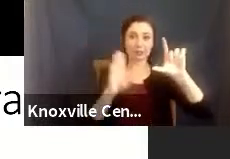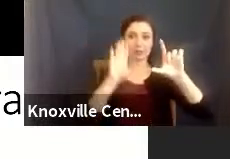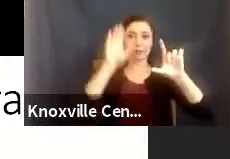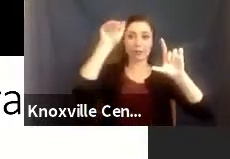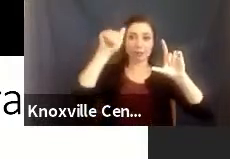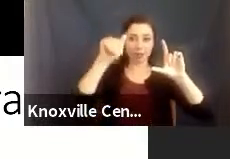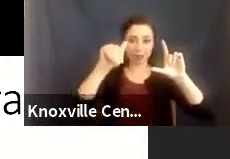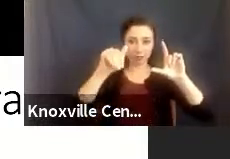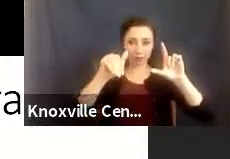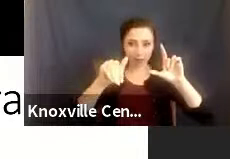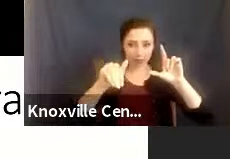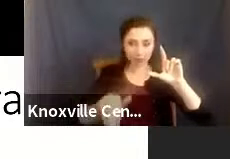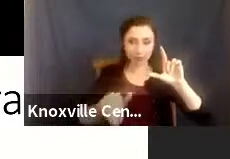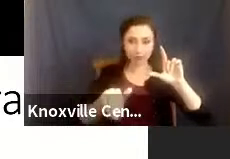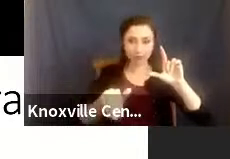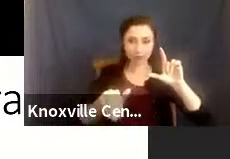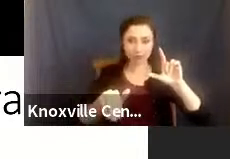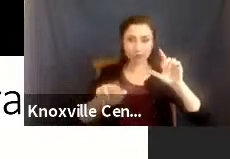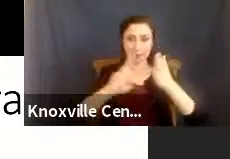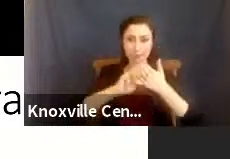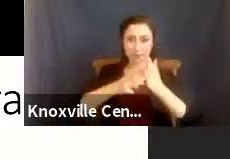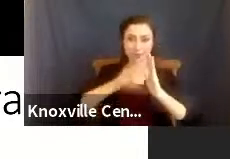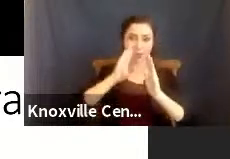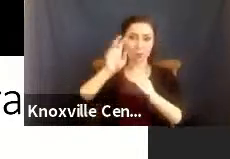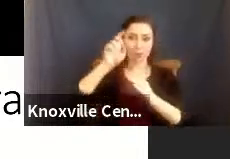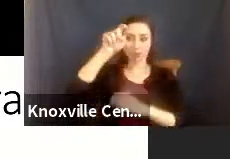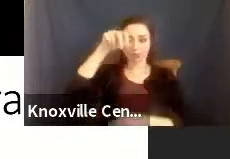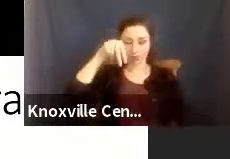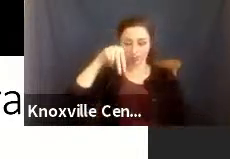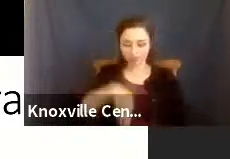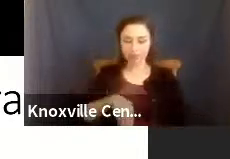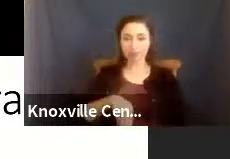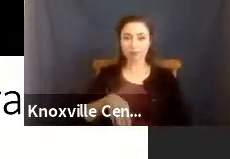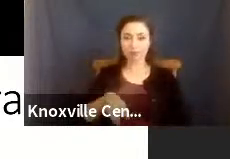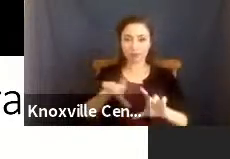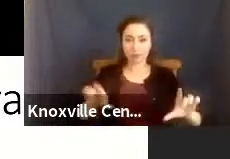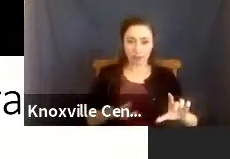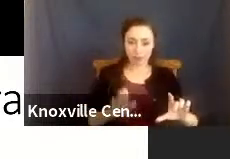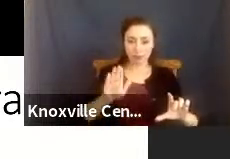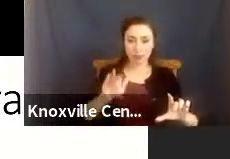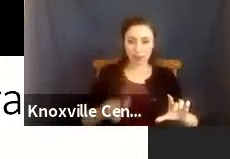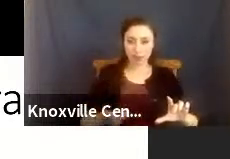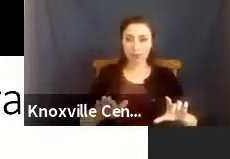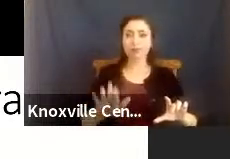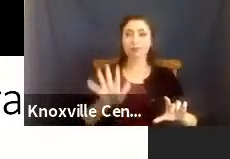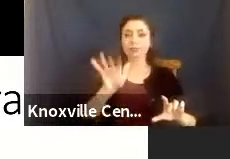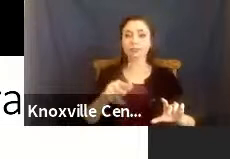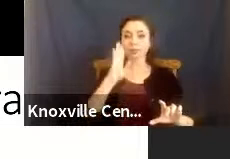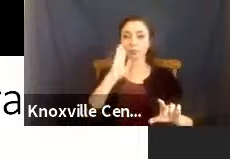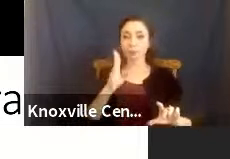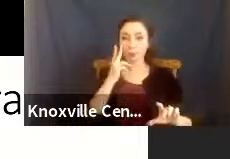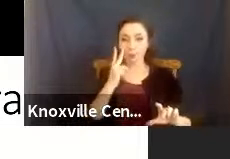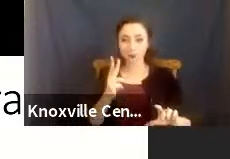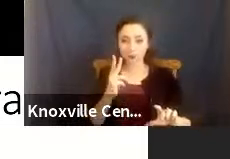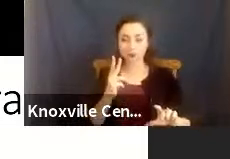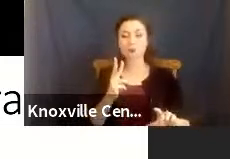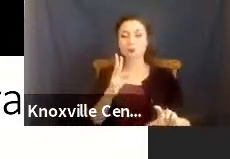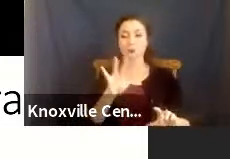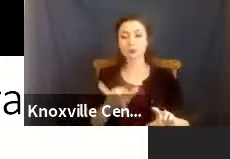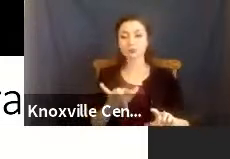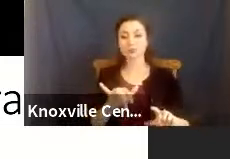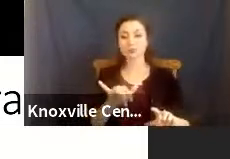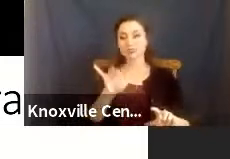cascade down to the bottom row, that is where we will potentially start to see that